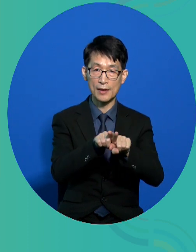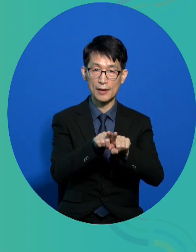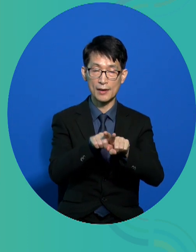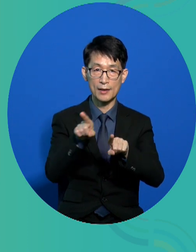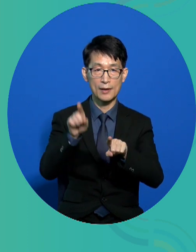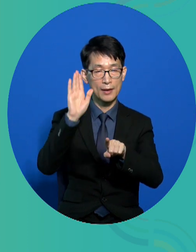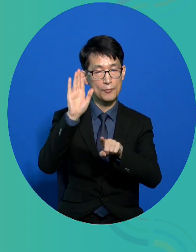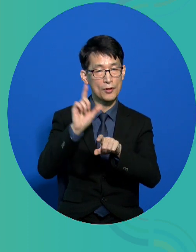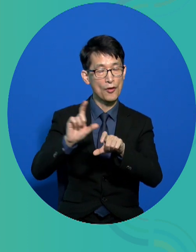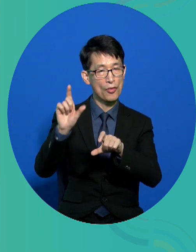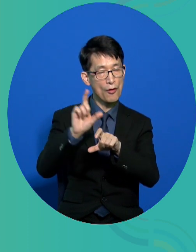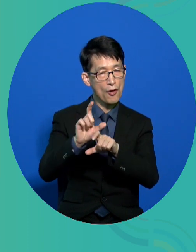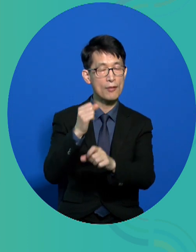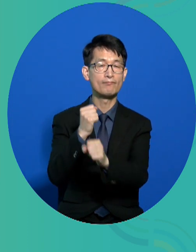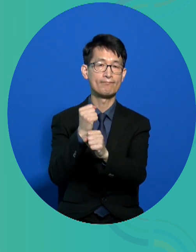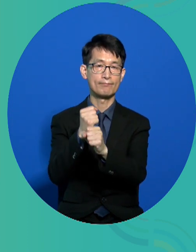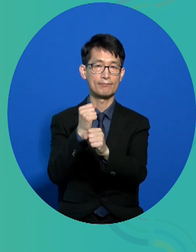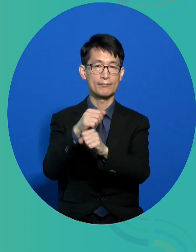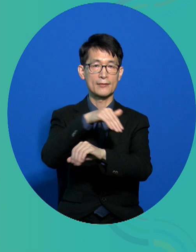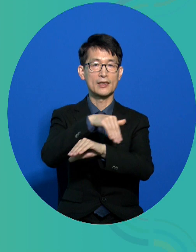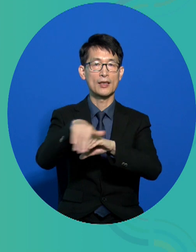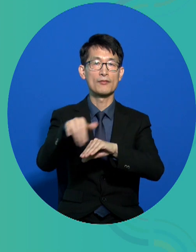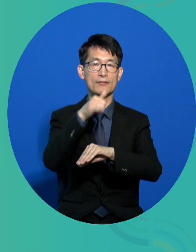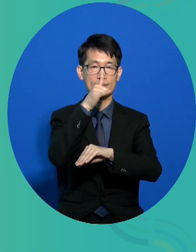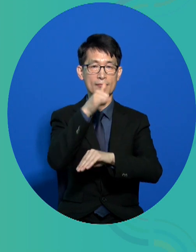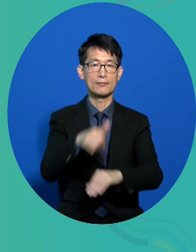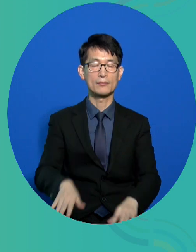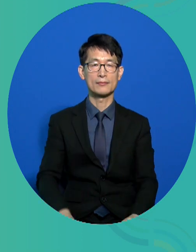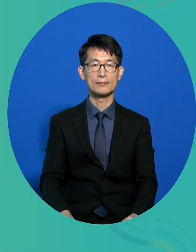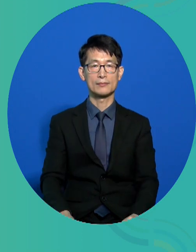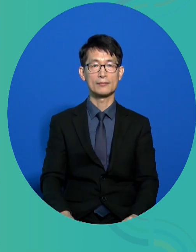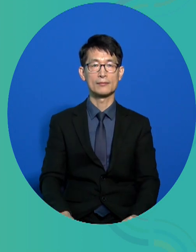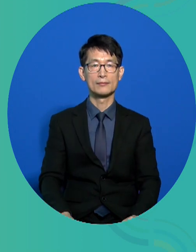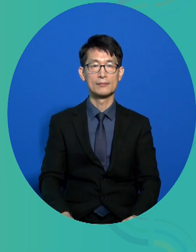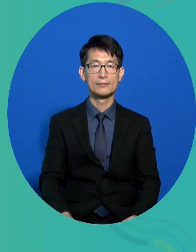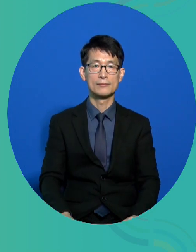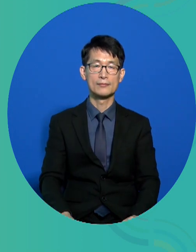technologies have to be developed further.